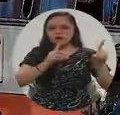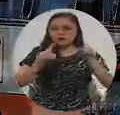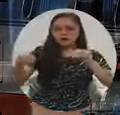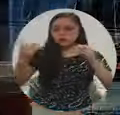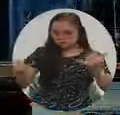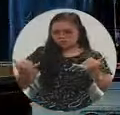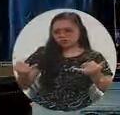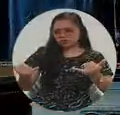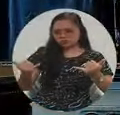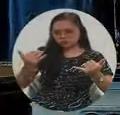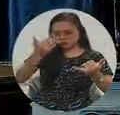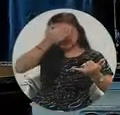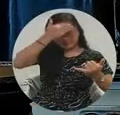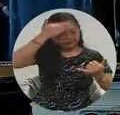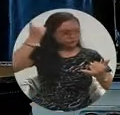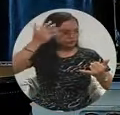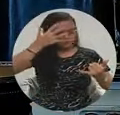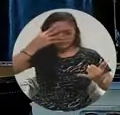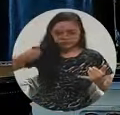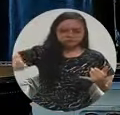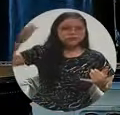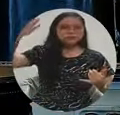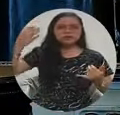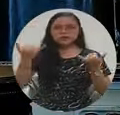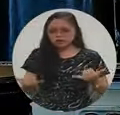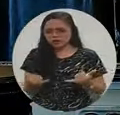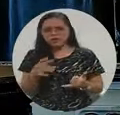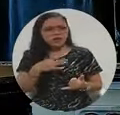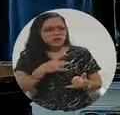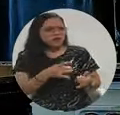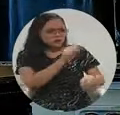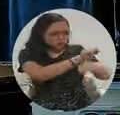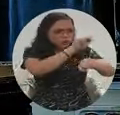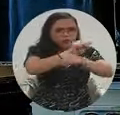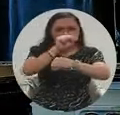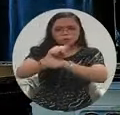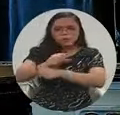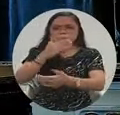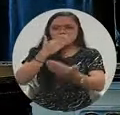today. I will forget the past. I am going to do something today.